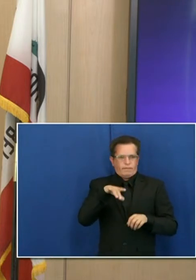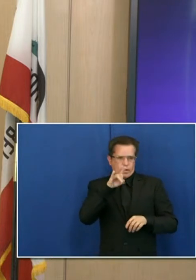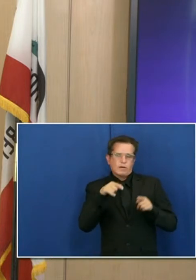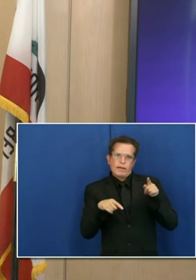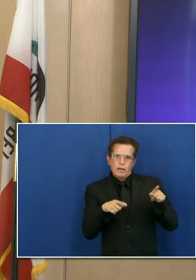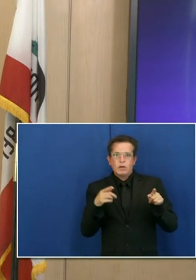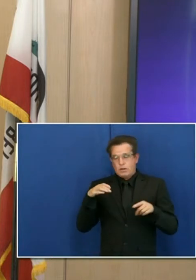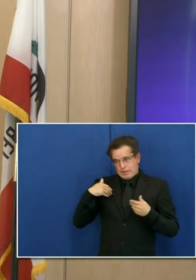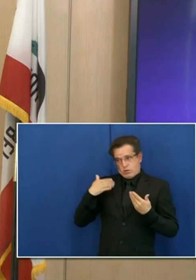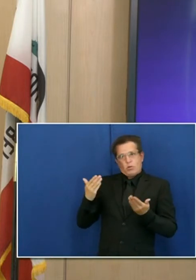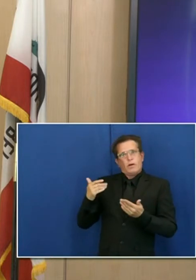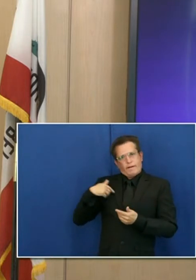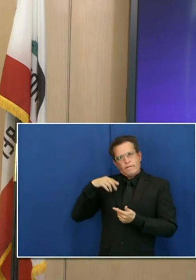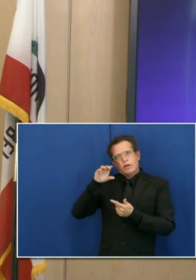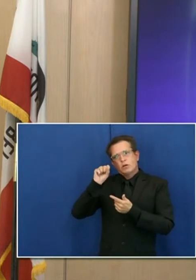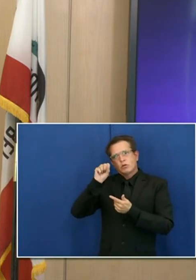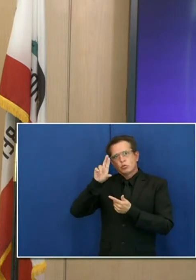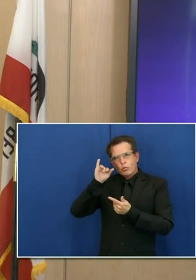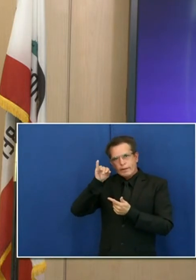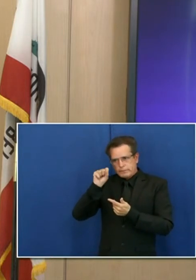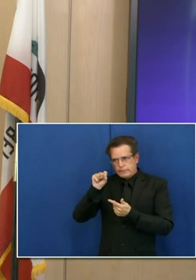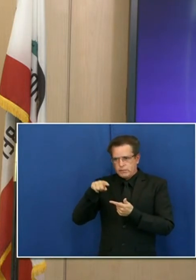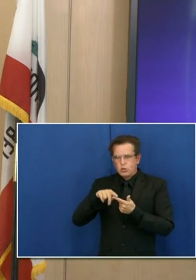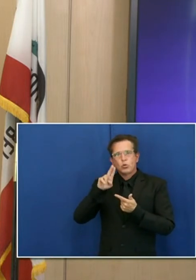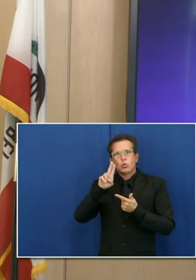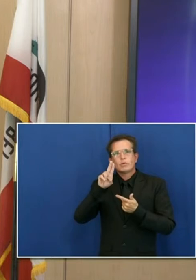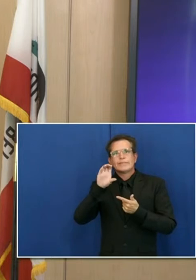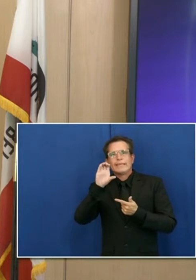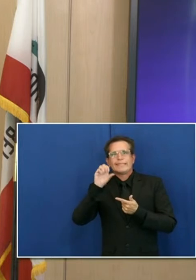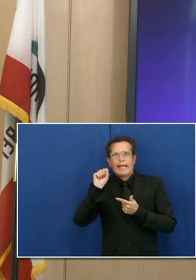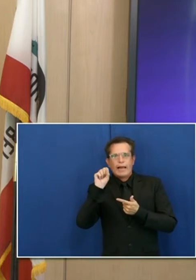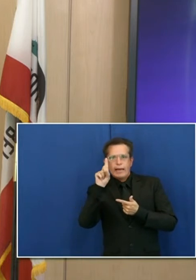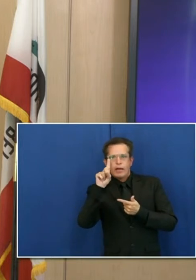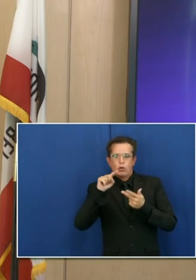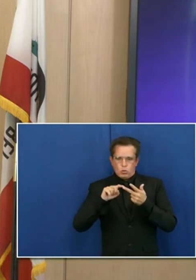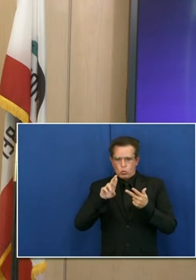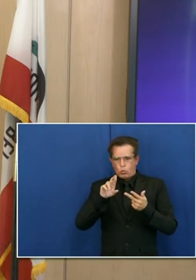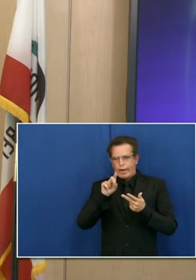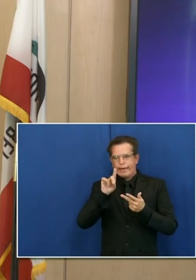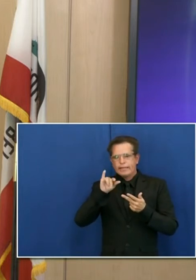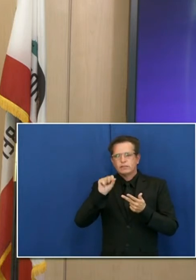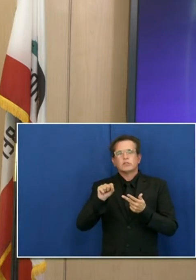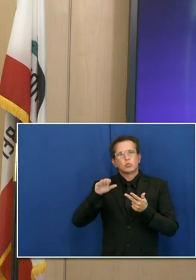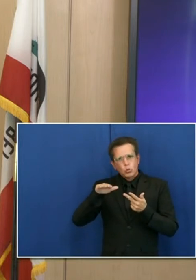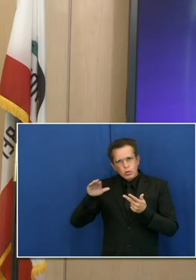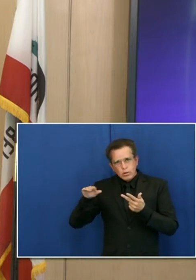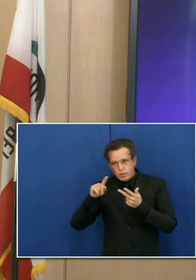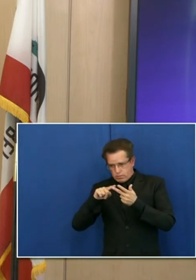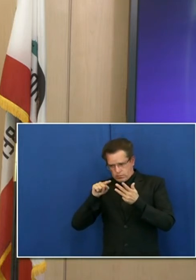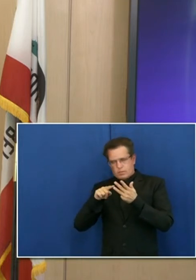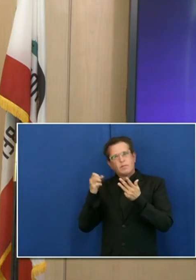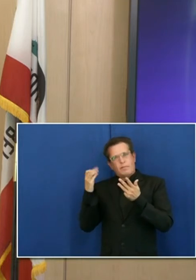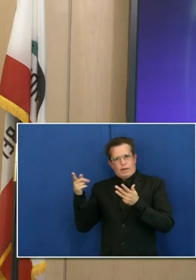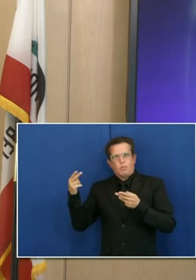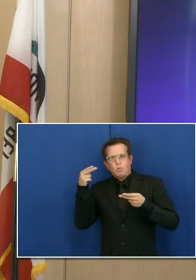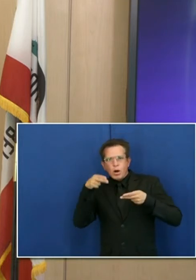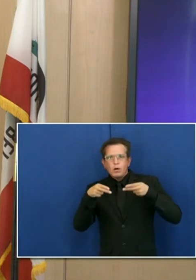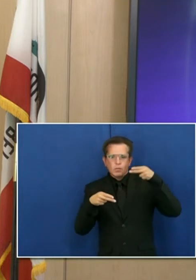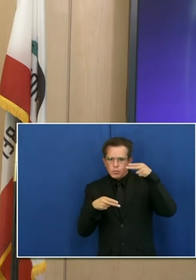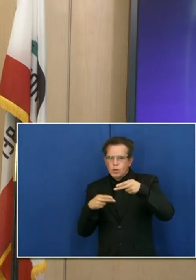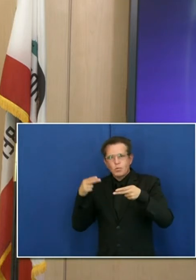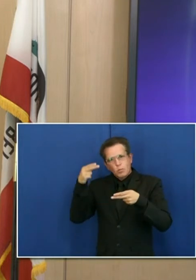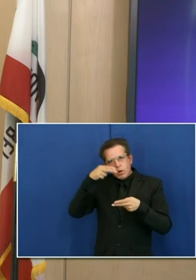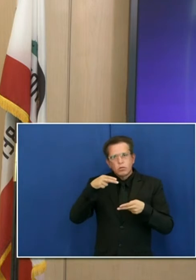Scripps Research, UC San Diego, Rady Children's, and the County of San Diego, along with others who participate